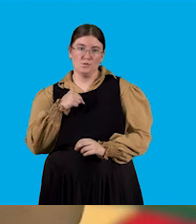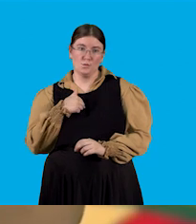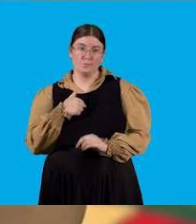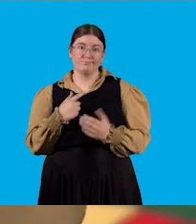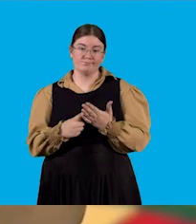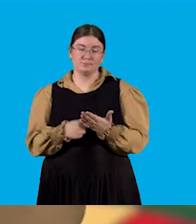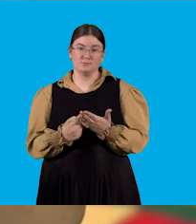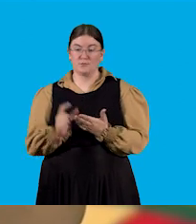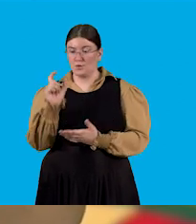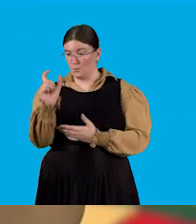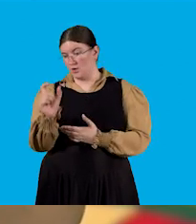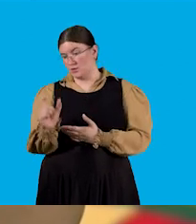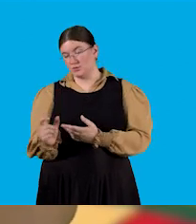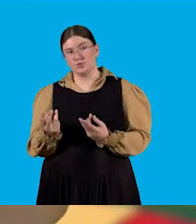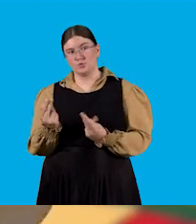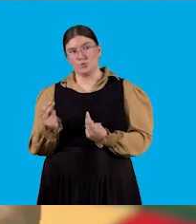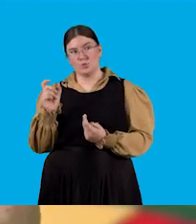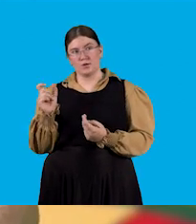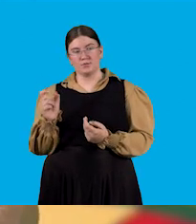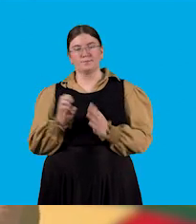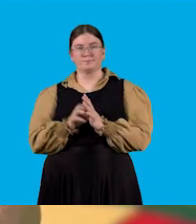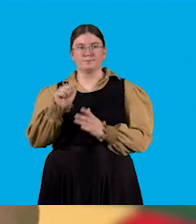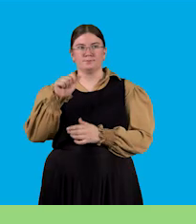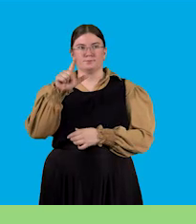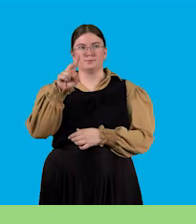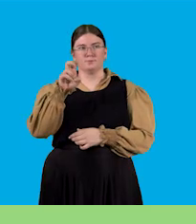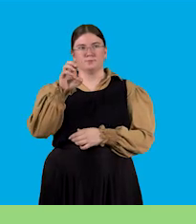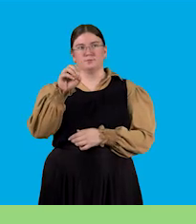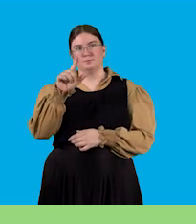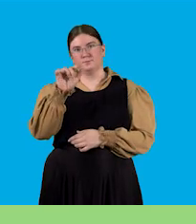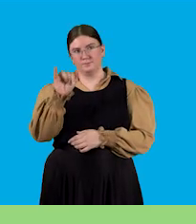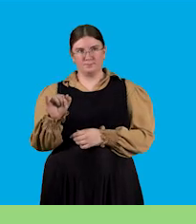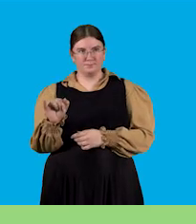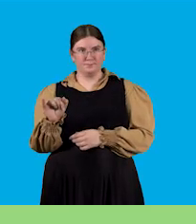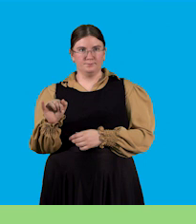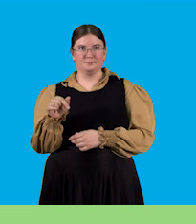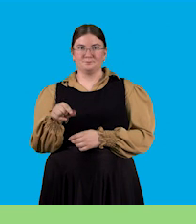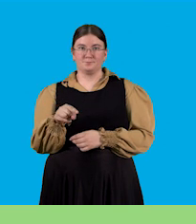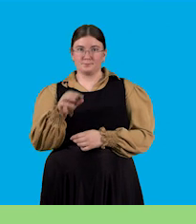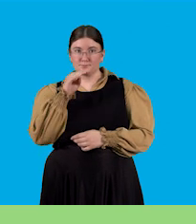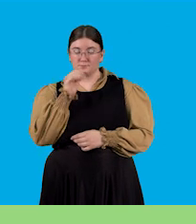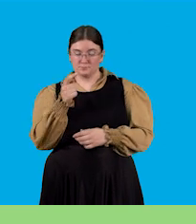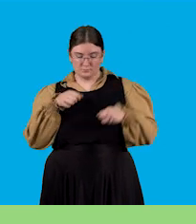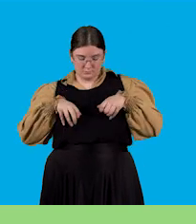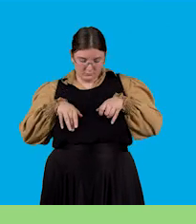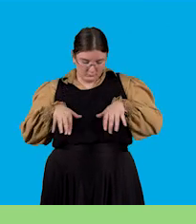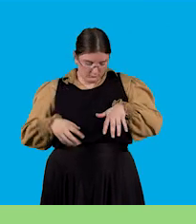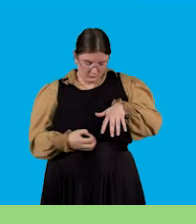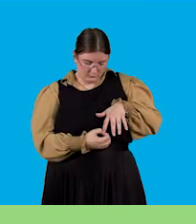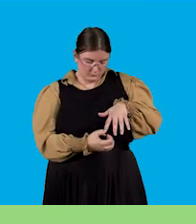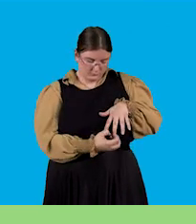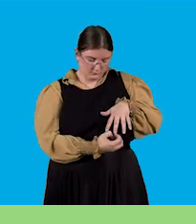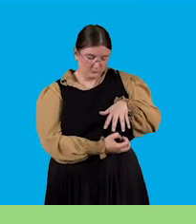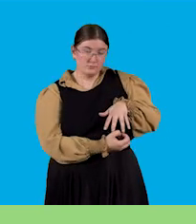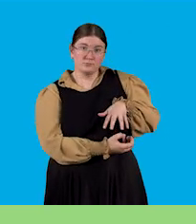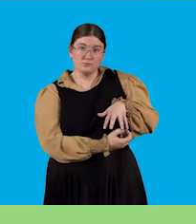We have also covered a number of words. We have covered terms like alveoli, which are small